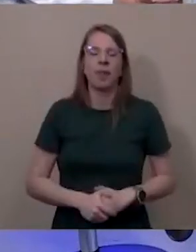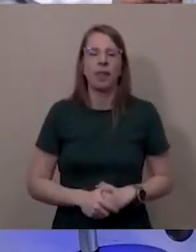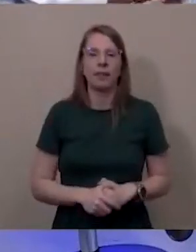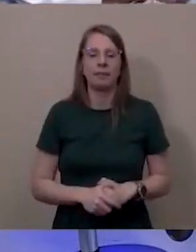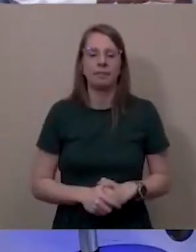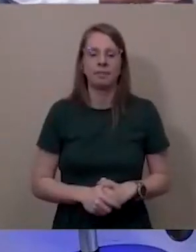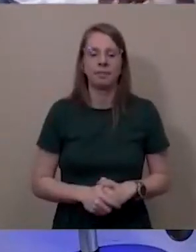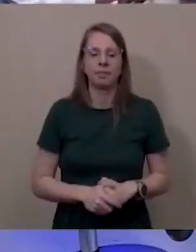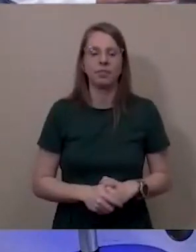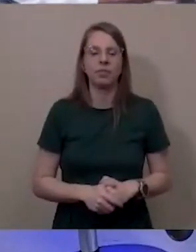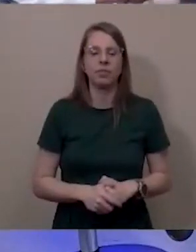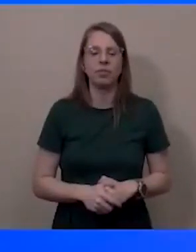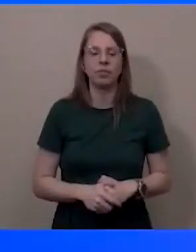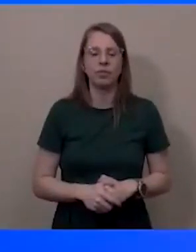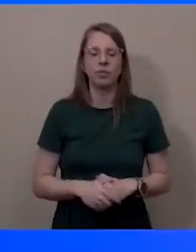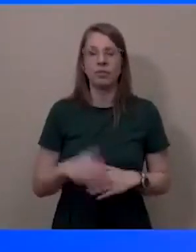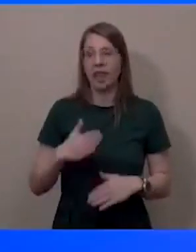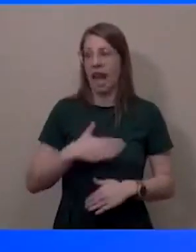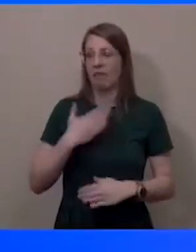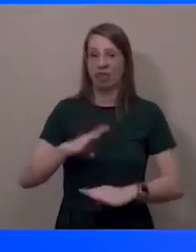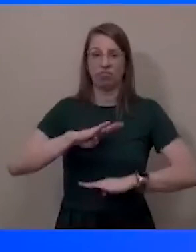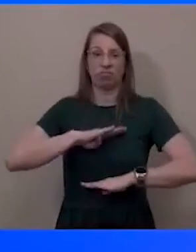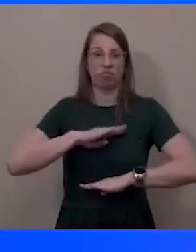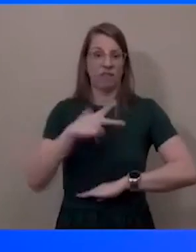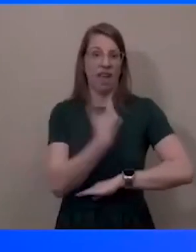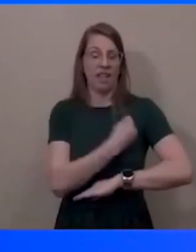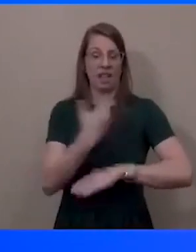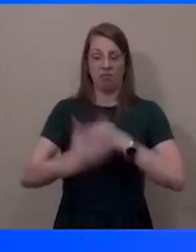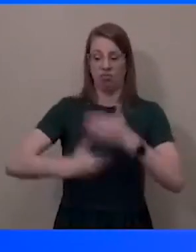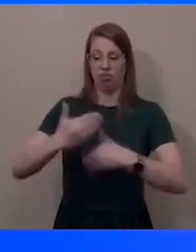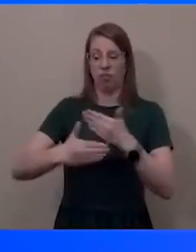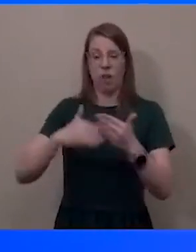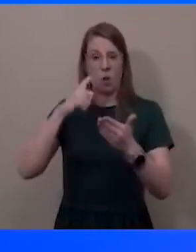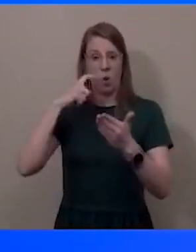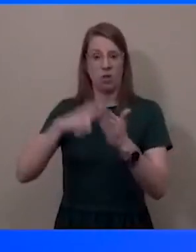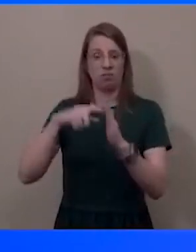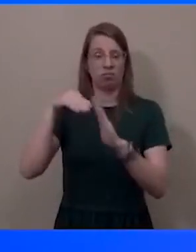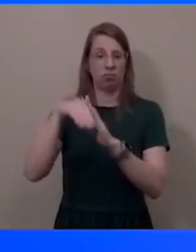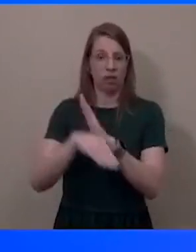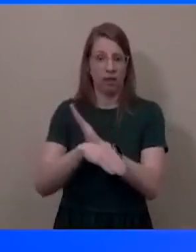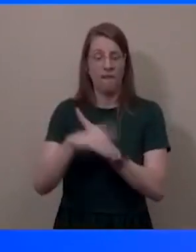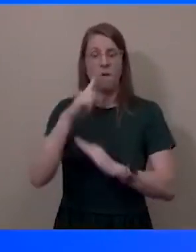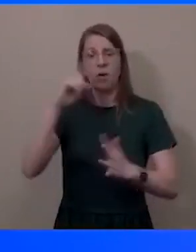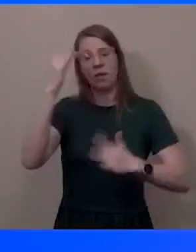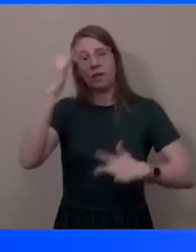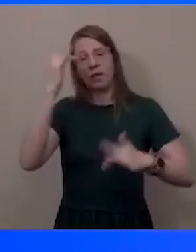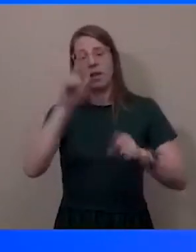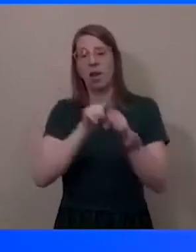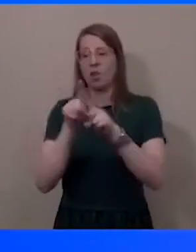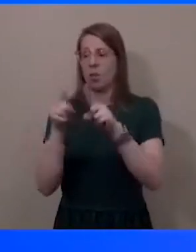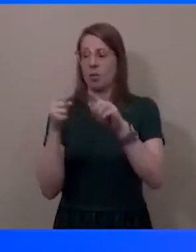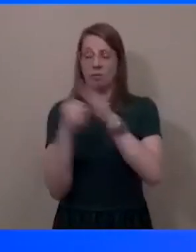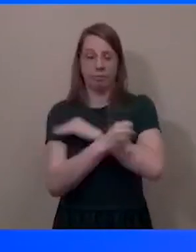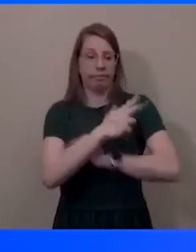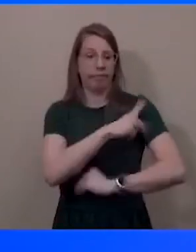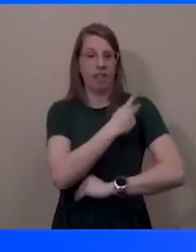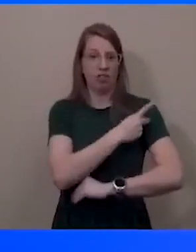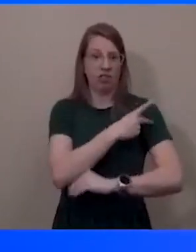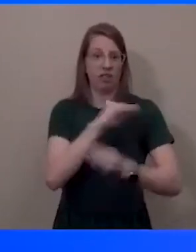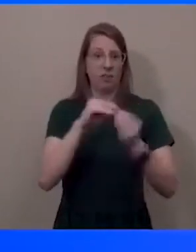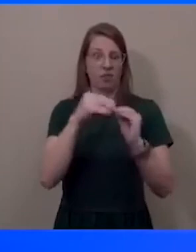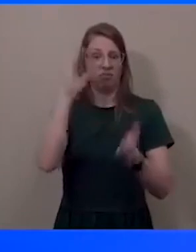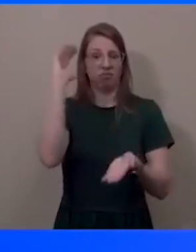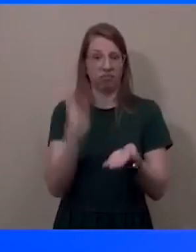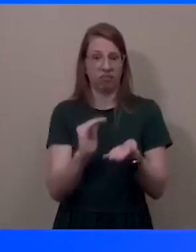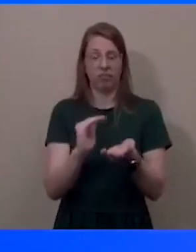again, we are all happy with how vaccinations have gone. We saw the reduction in the overall disease spectrum and the number of hospitalized patients. Those events, such